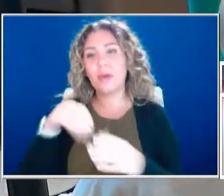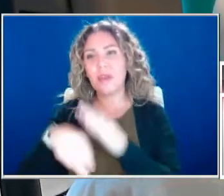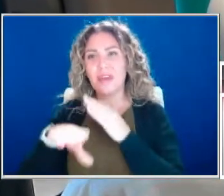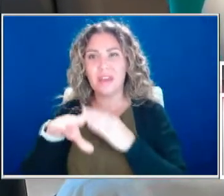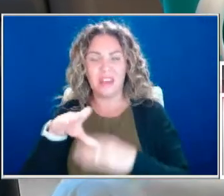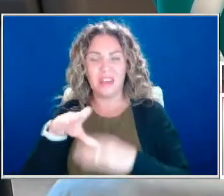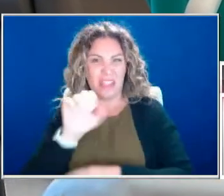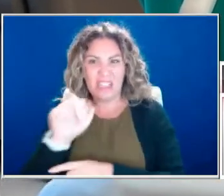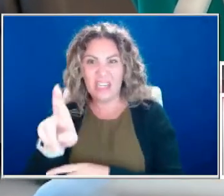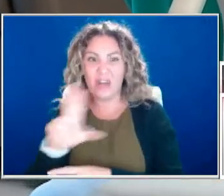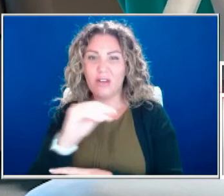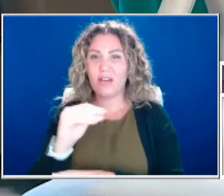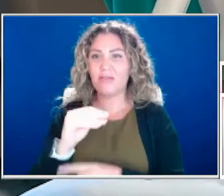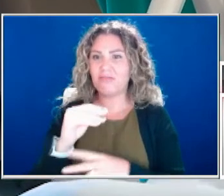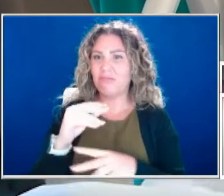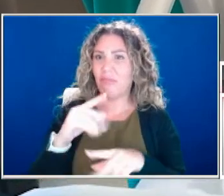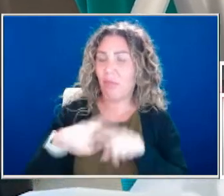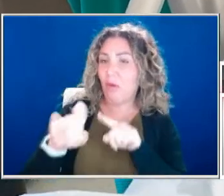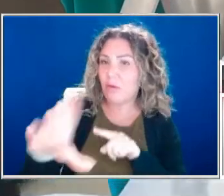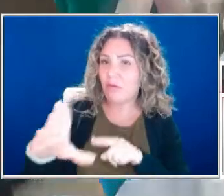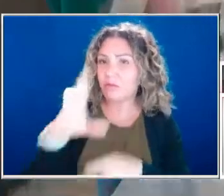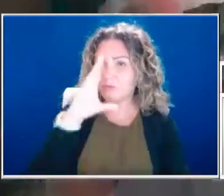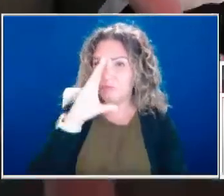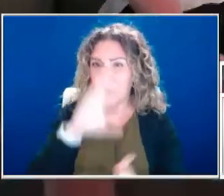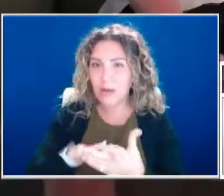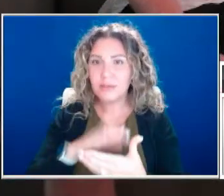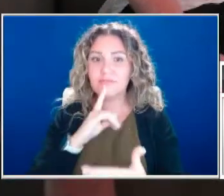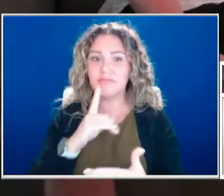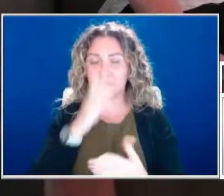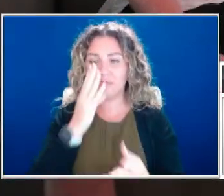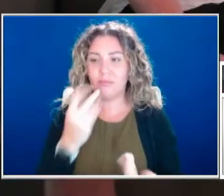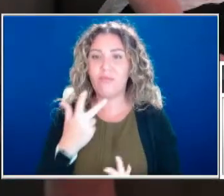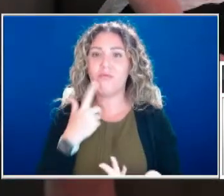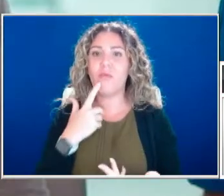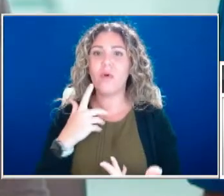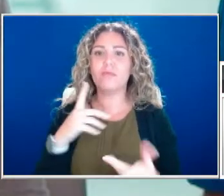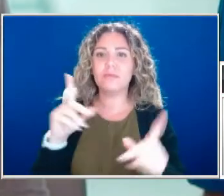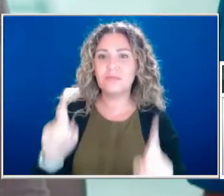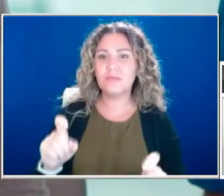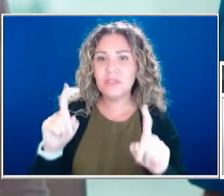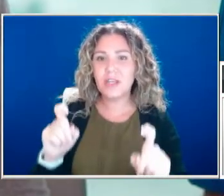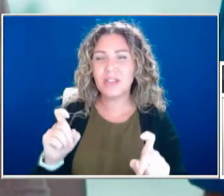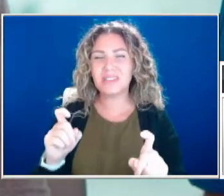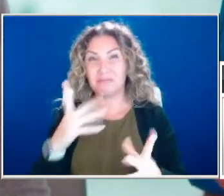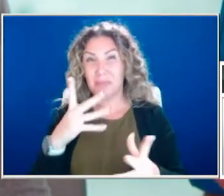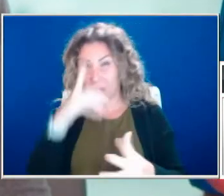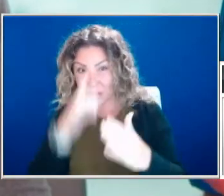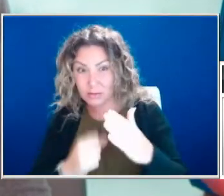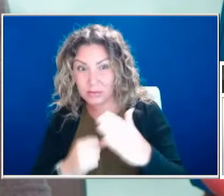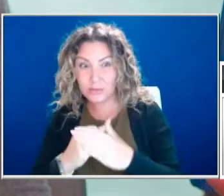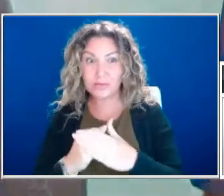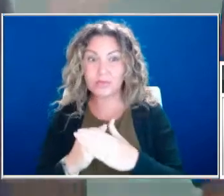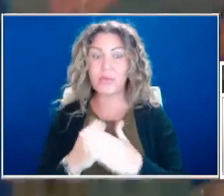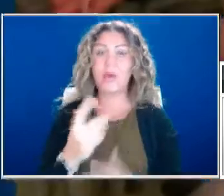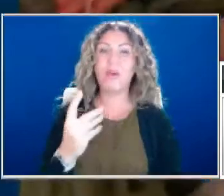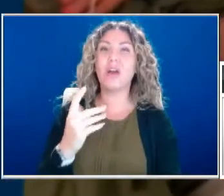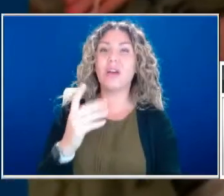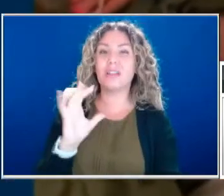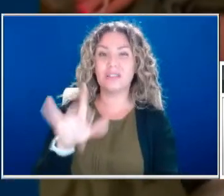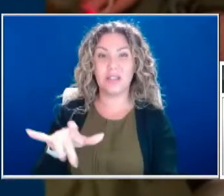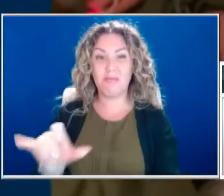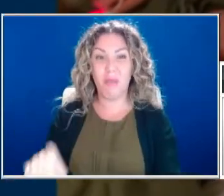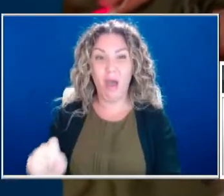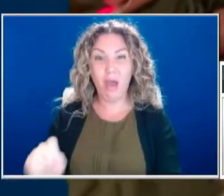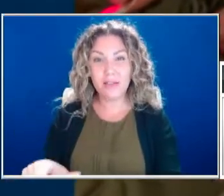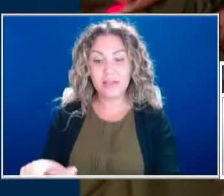husband. The doctor informed me they were going to do some tests, but they thought it was probably a stroke. You're kind of like going, is this really even possible? It was